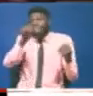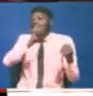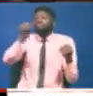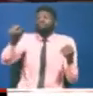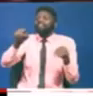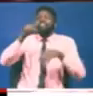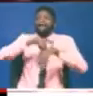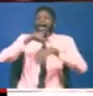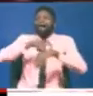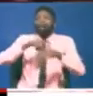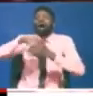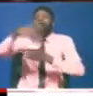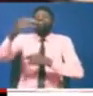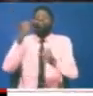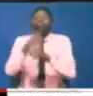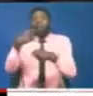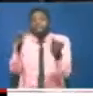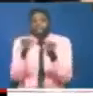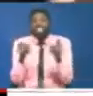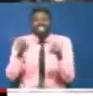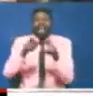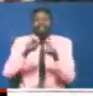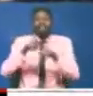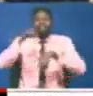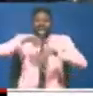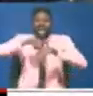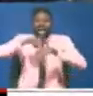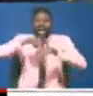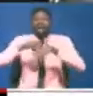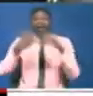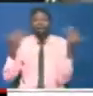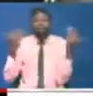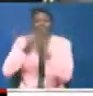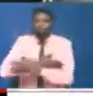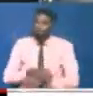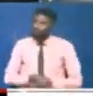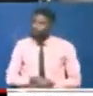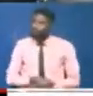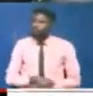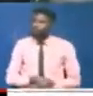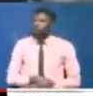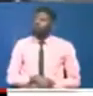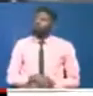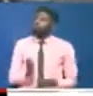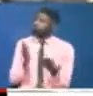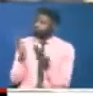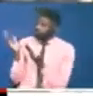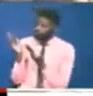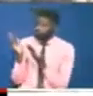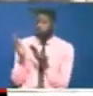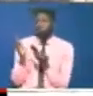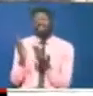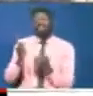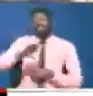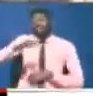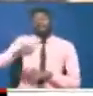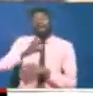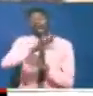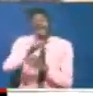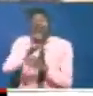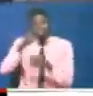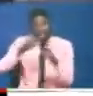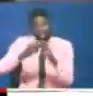places and at odd hours? Responding to the complaint, constituency returning officer Nixon Nyamoya